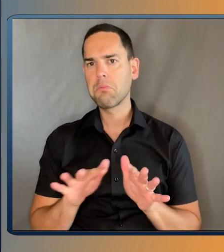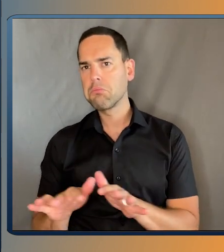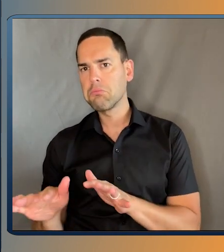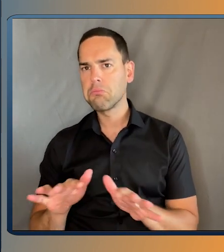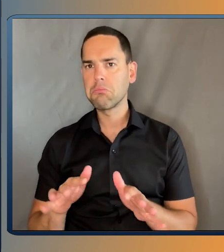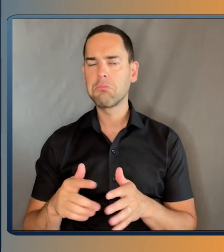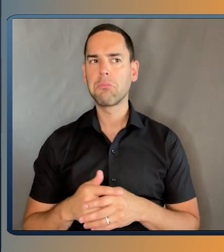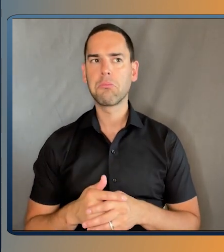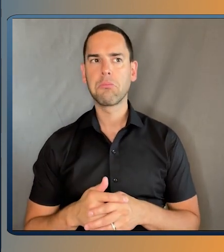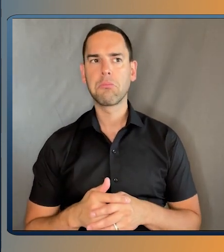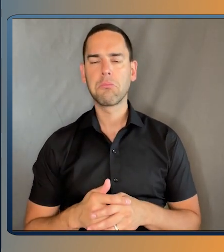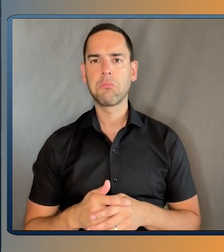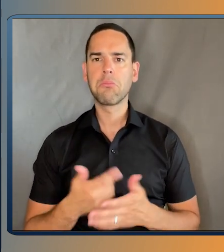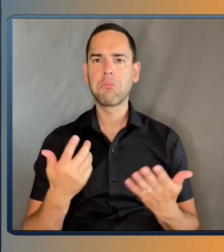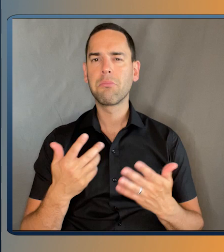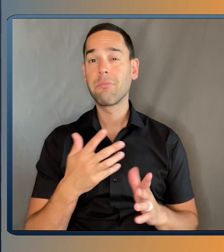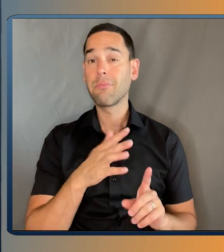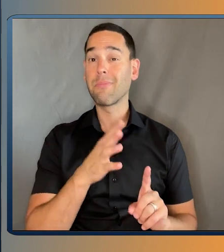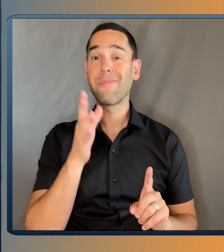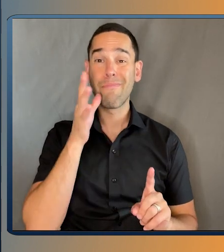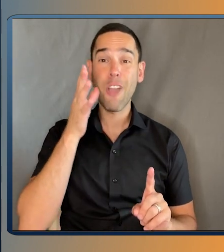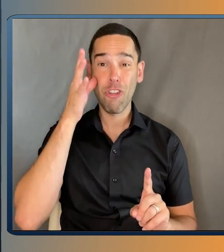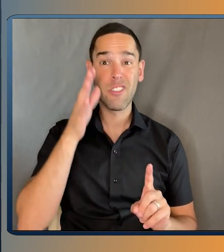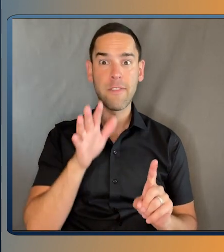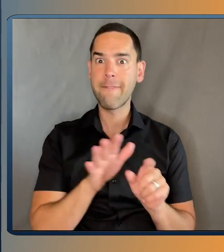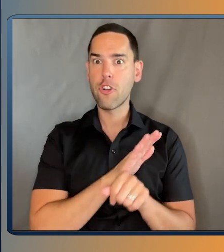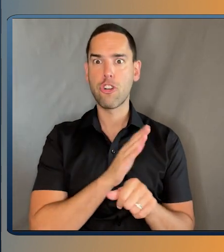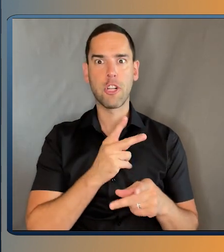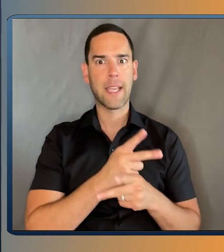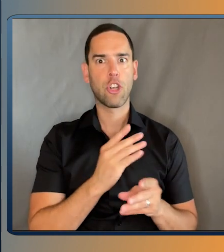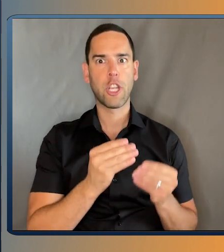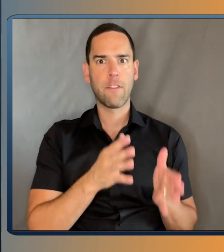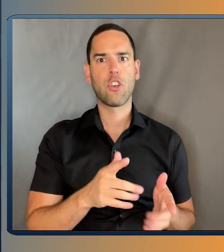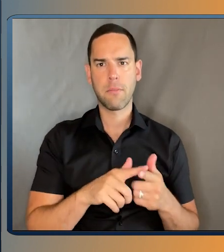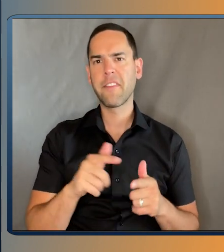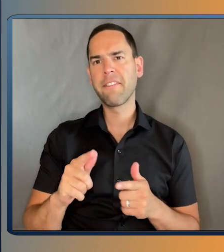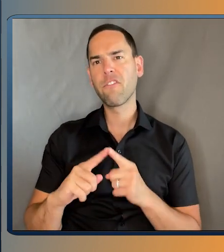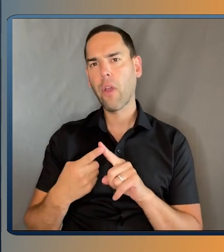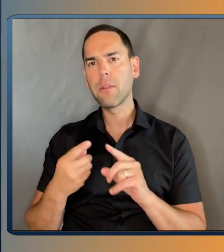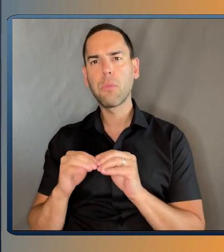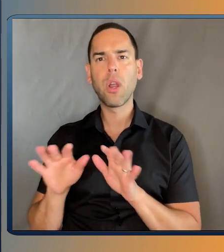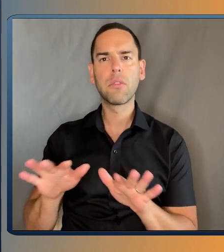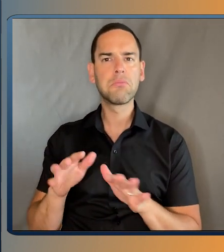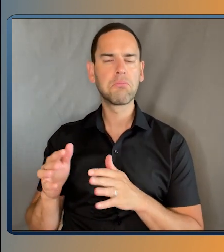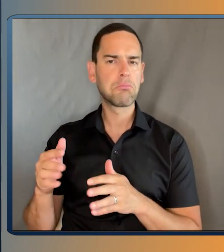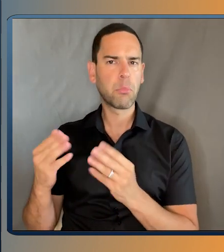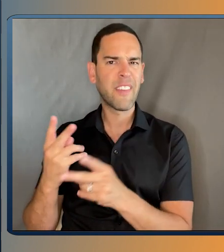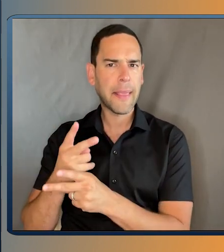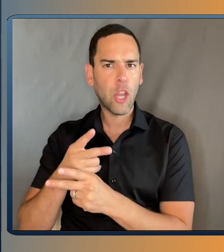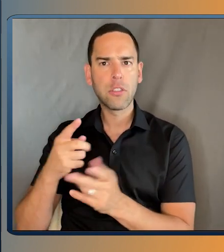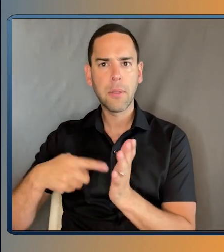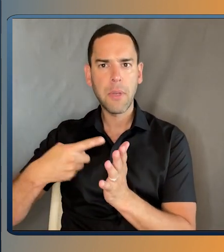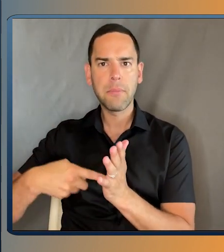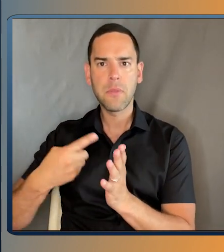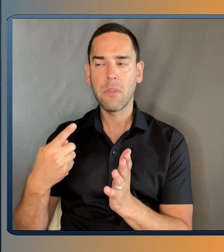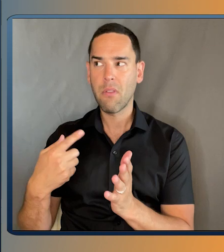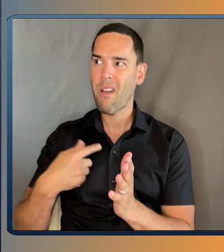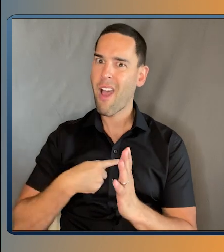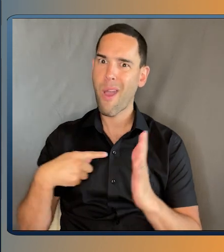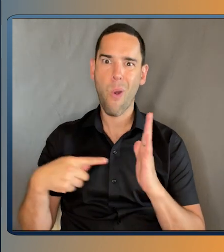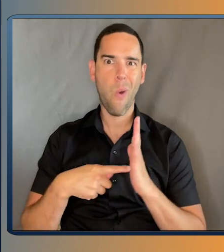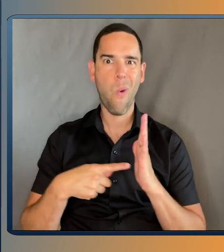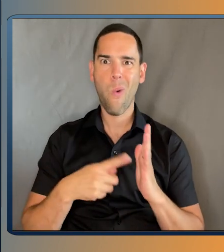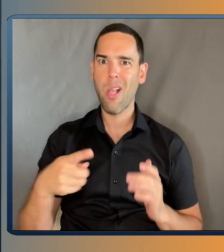in some form or fashion throughout my life. Maybe not a full caregiver like my parents, but you know, I owe it to